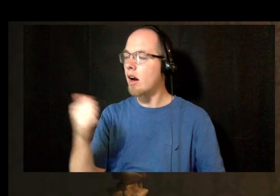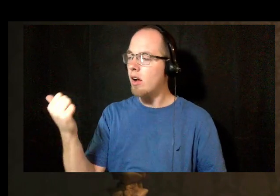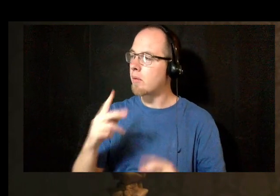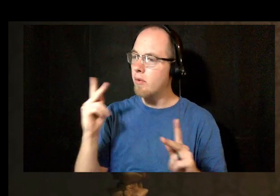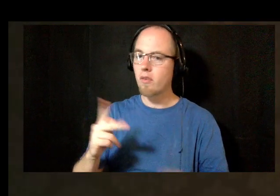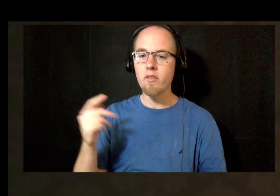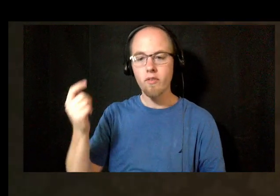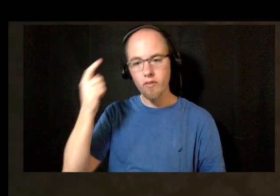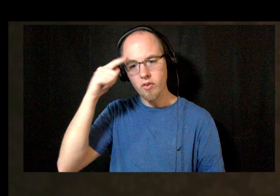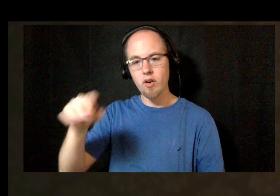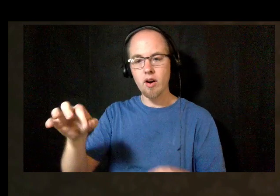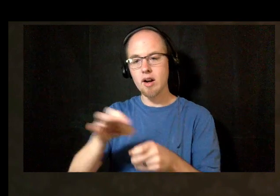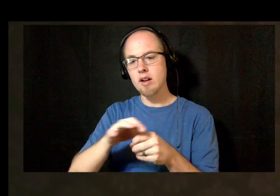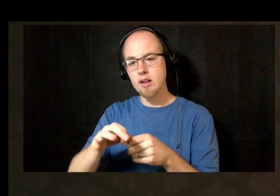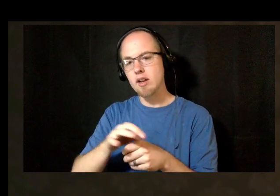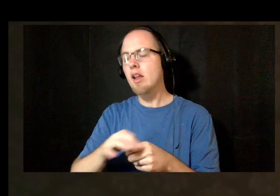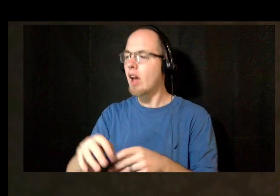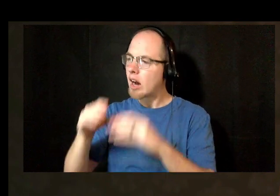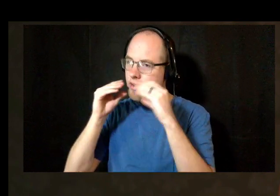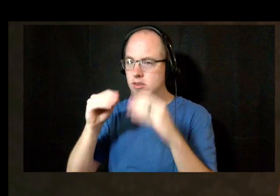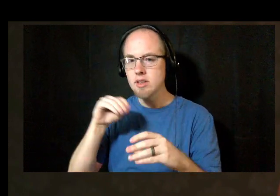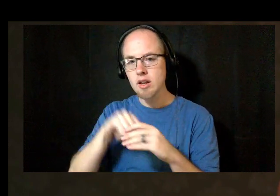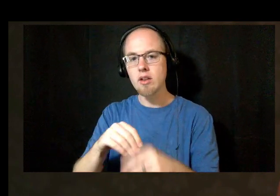sandwiches at the old town hall.